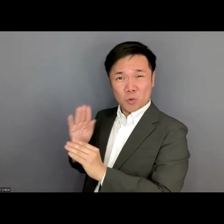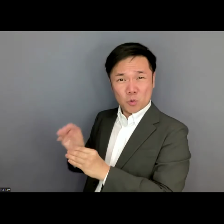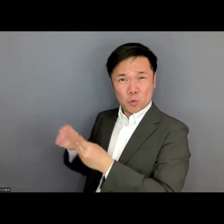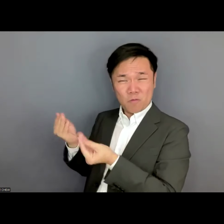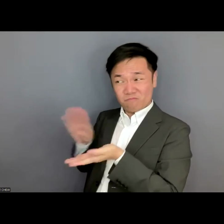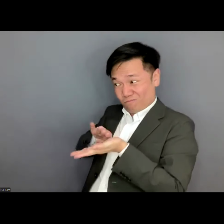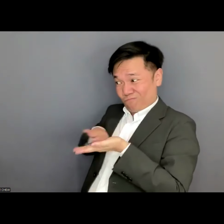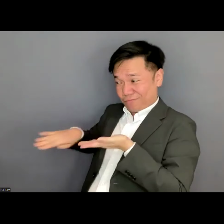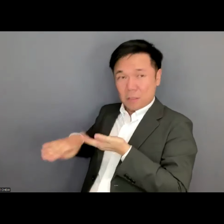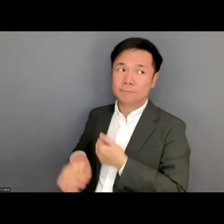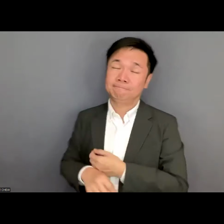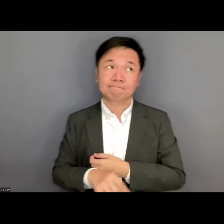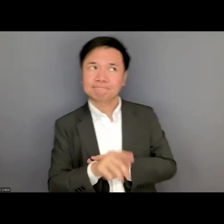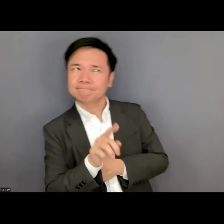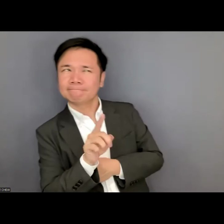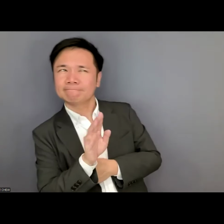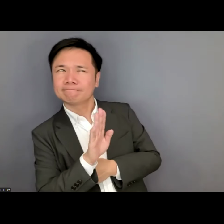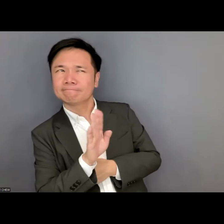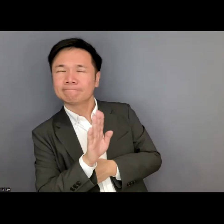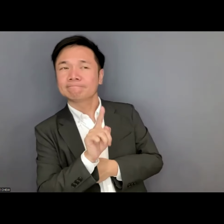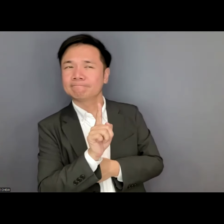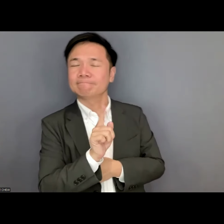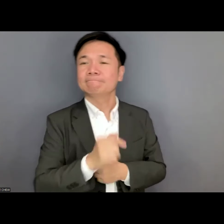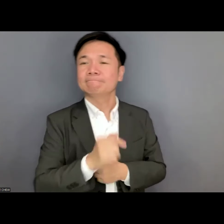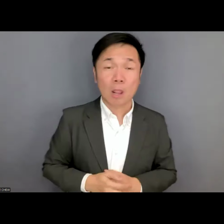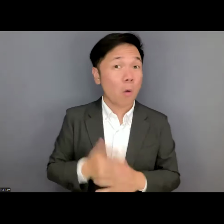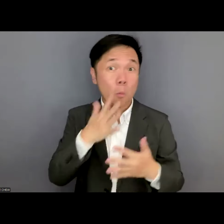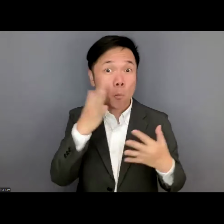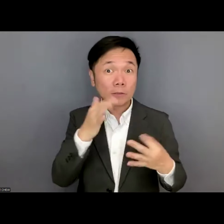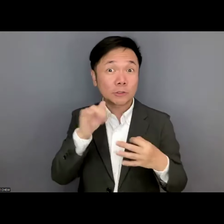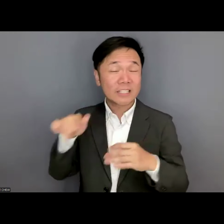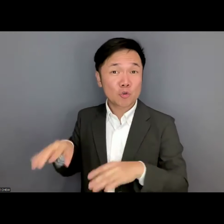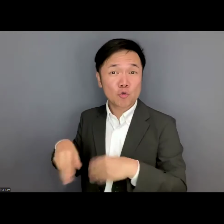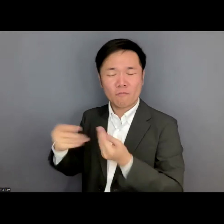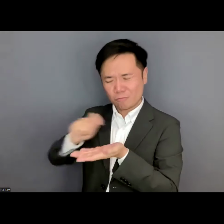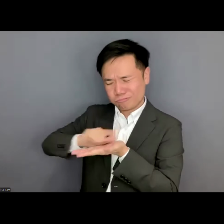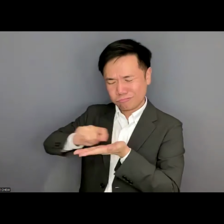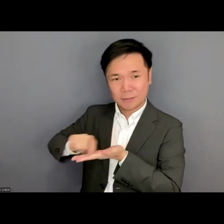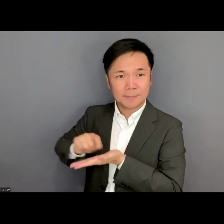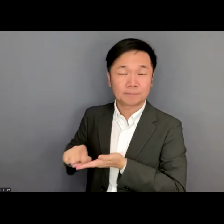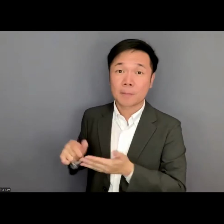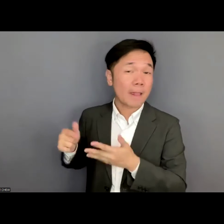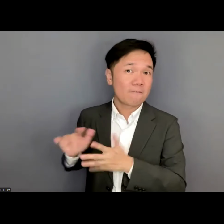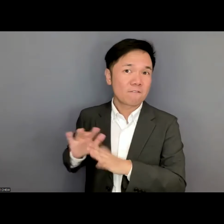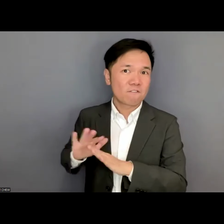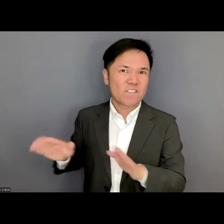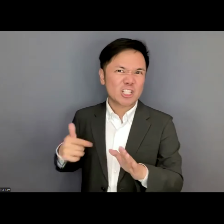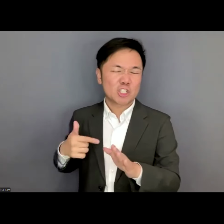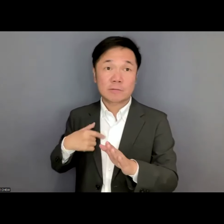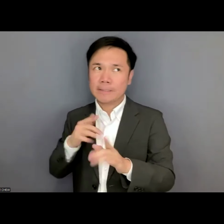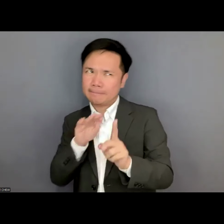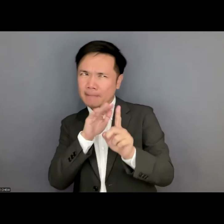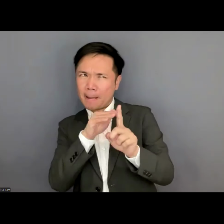formulé dans to leur appel what à the young l'action. people have formulated Dans 10 points, in this call for notamment le